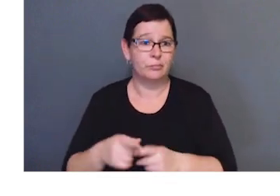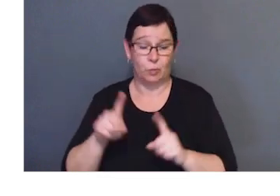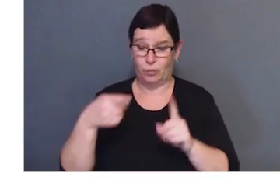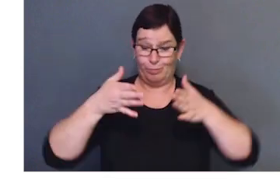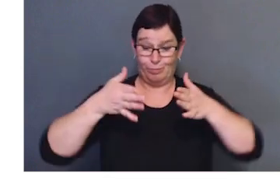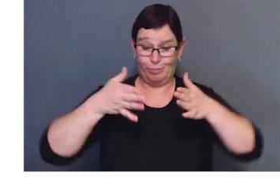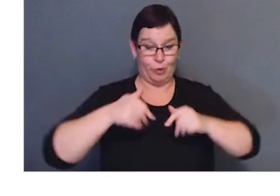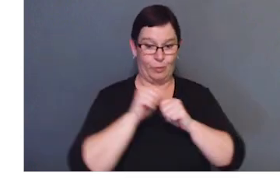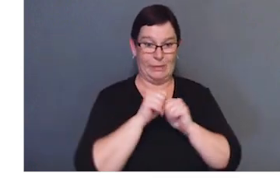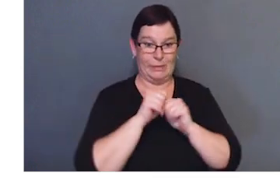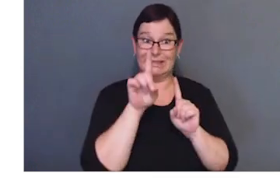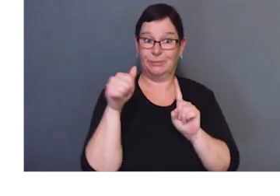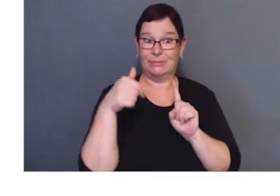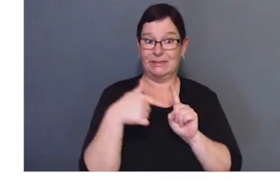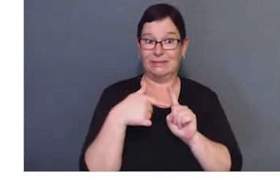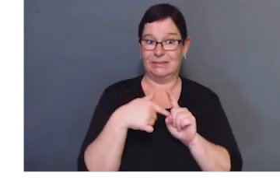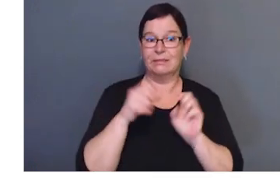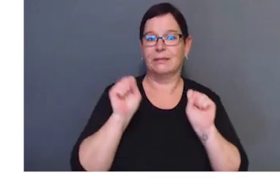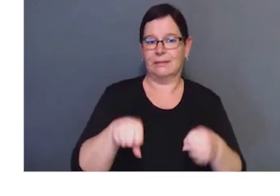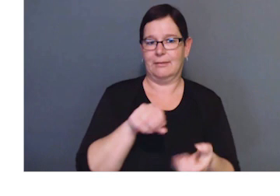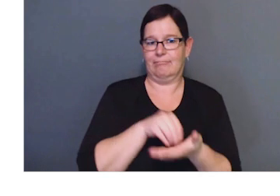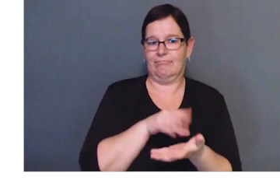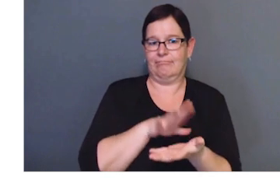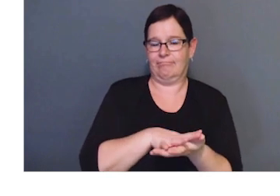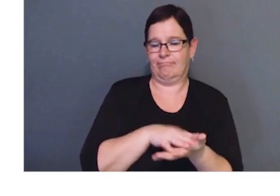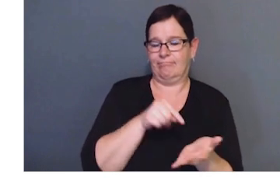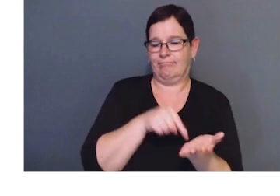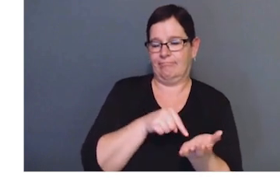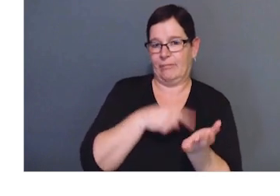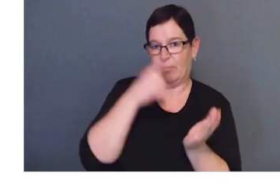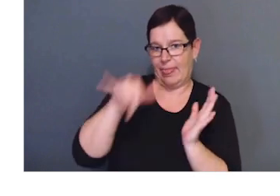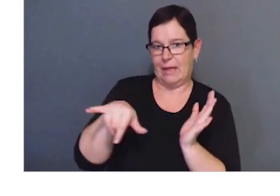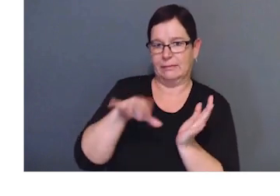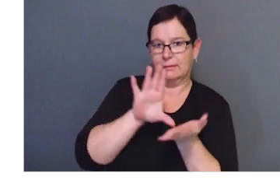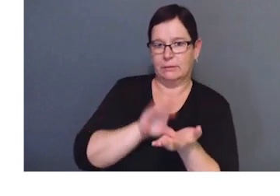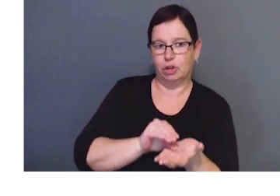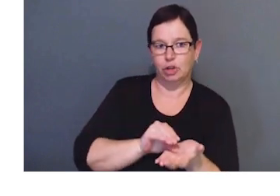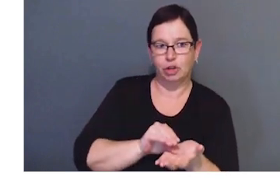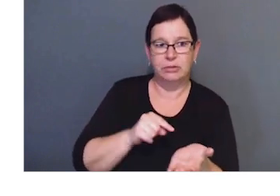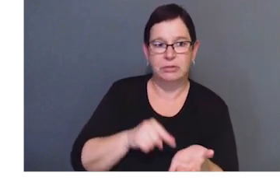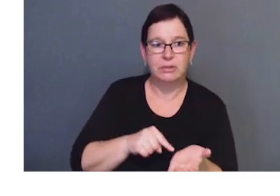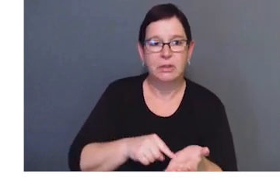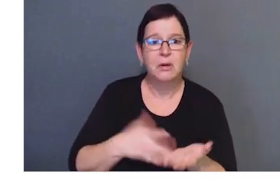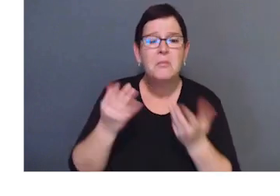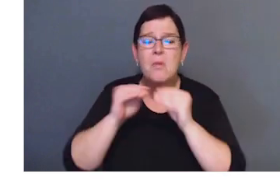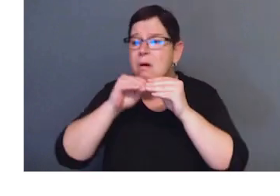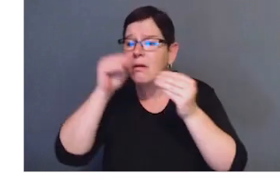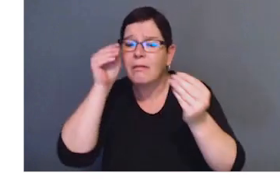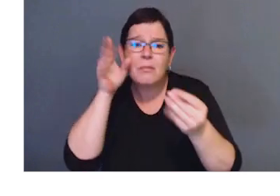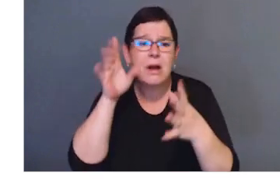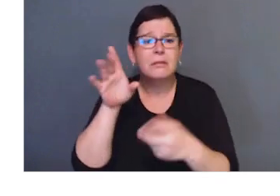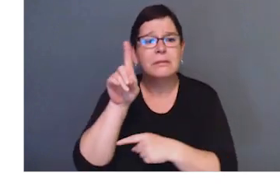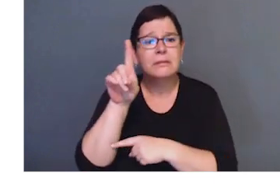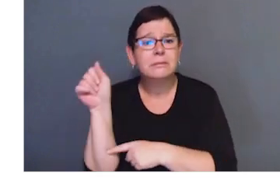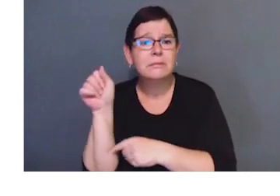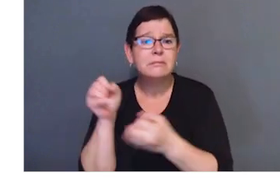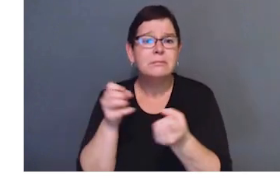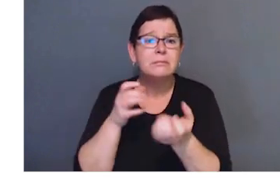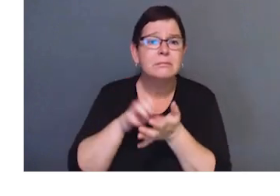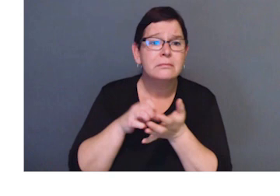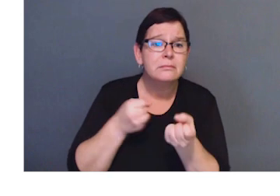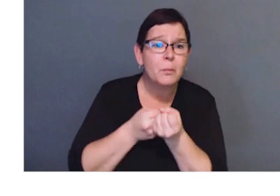on the disability support deduction, including a list of eligible expenses and how to claim them, visit the web address shown on your